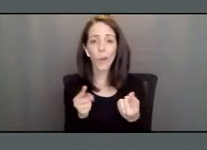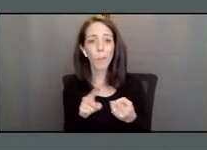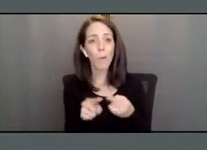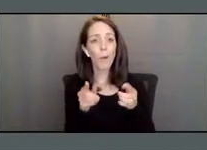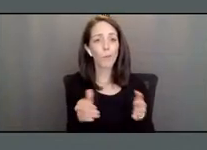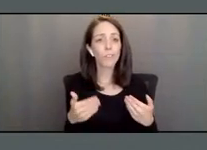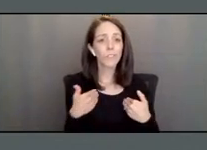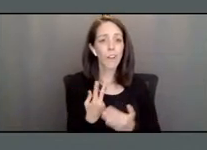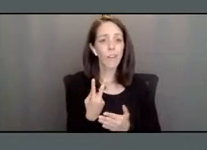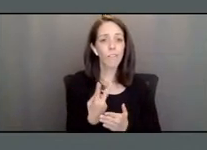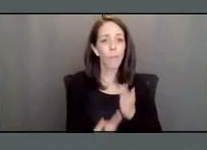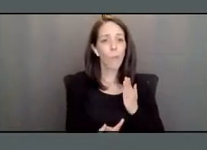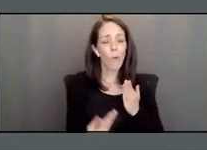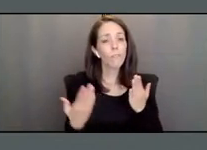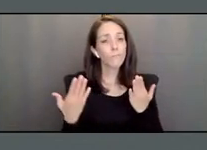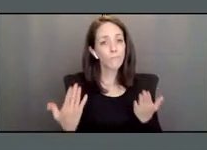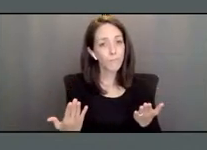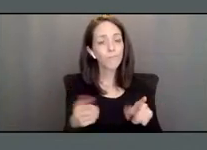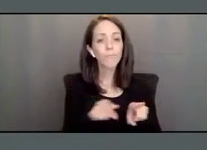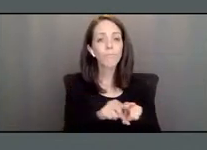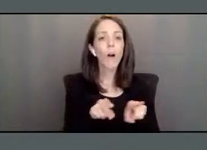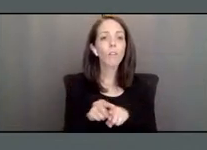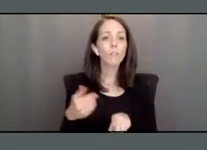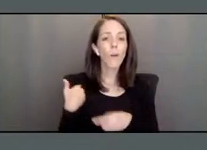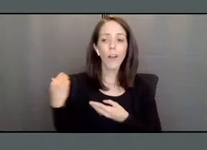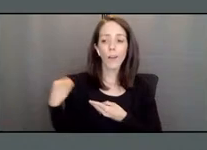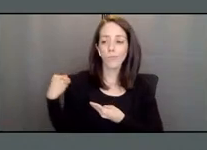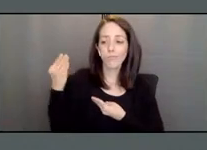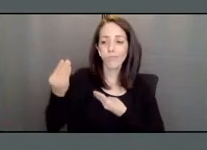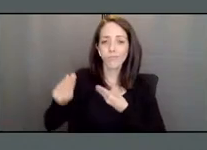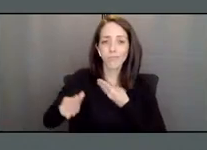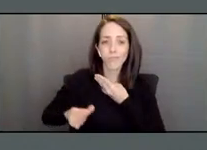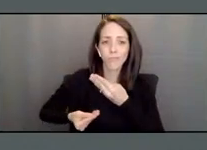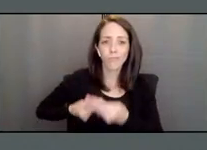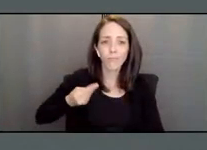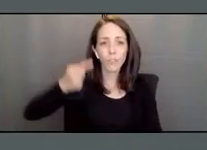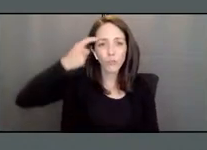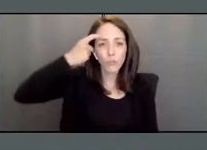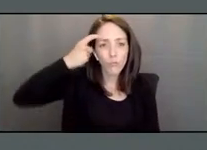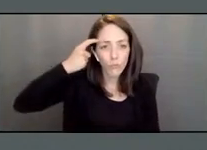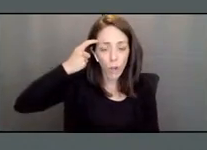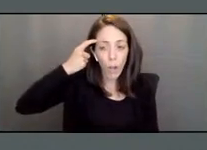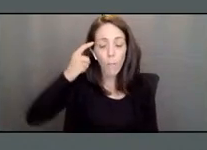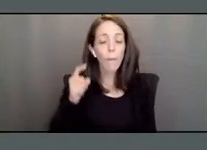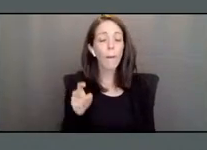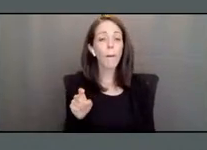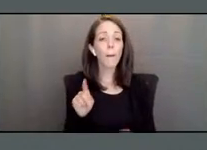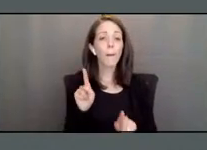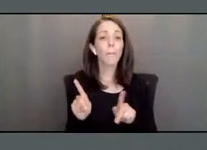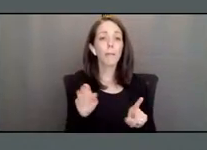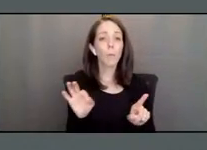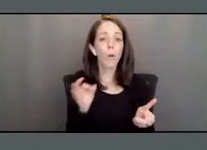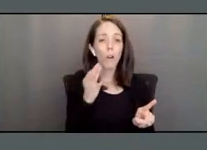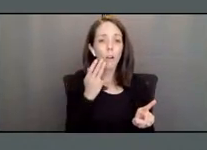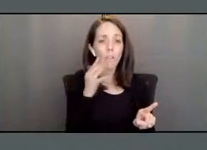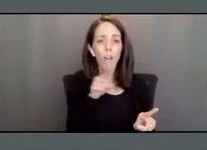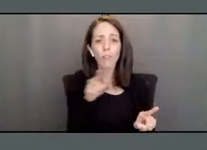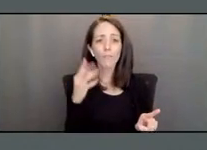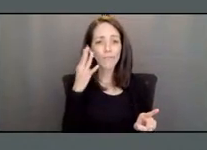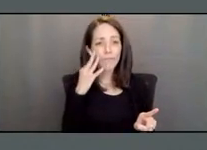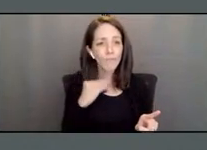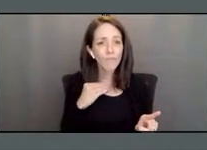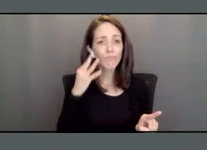know that people of color have disproportionately faced and are facing now based on oppression from